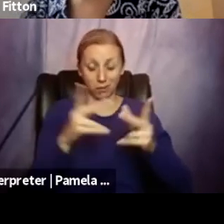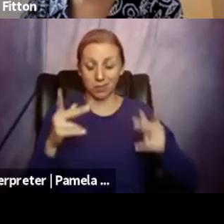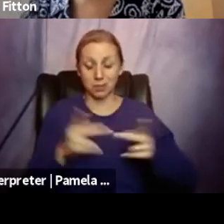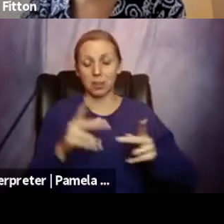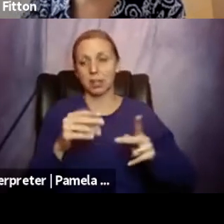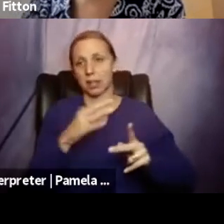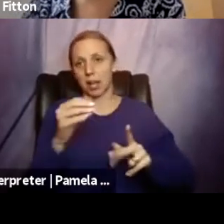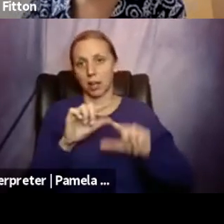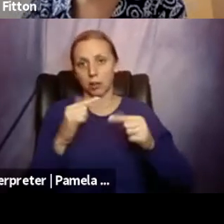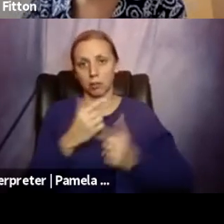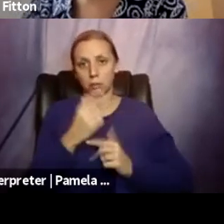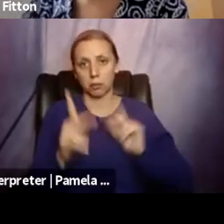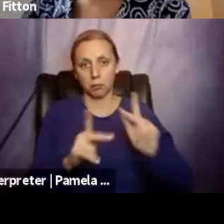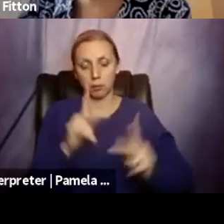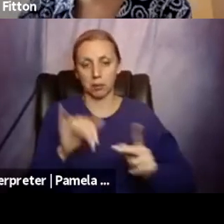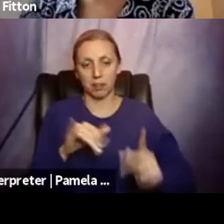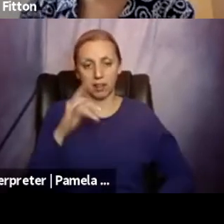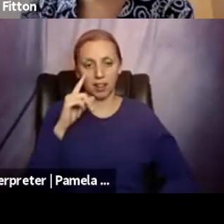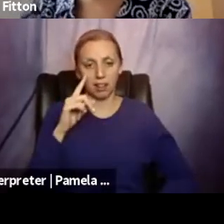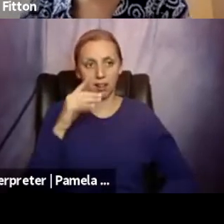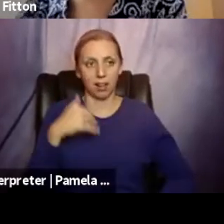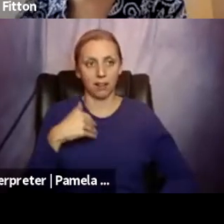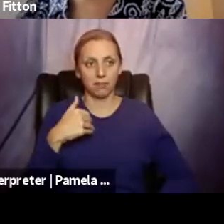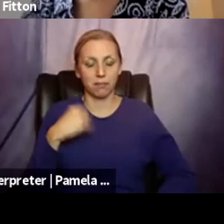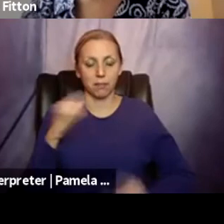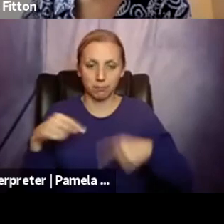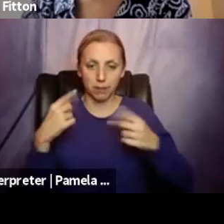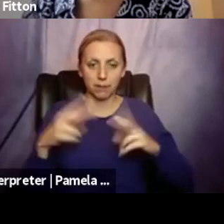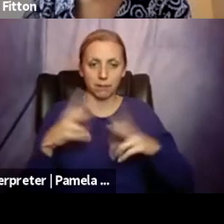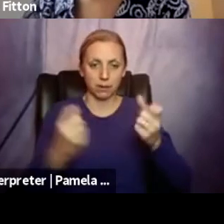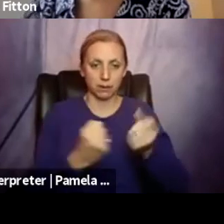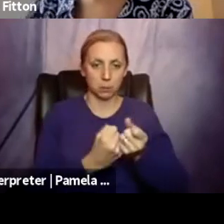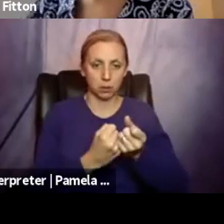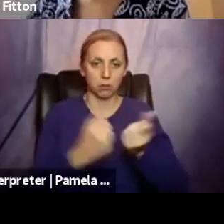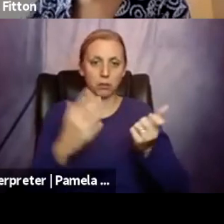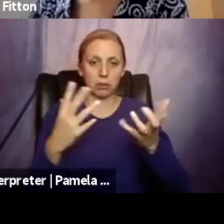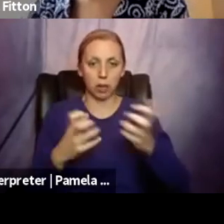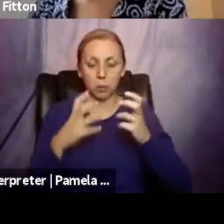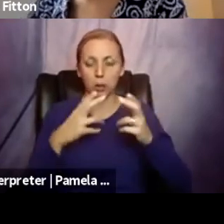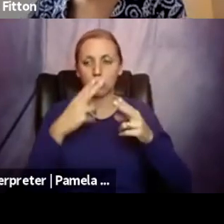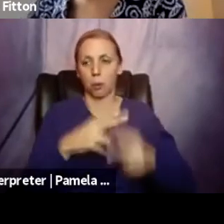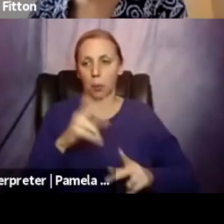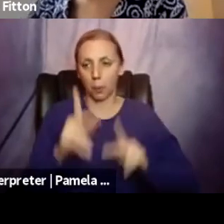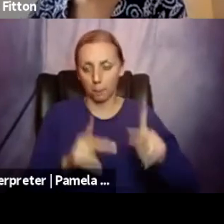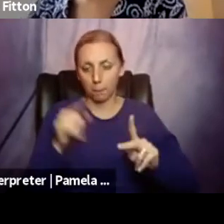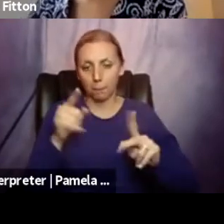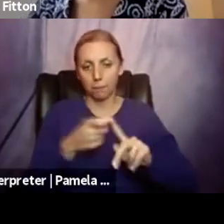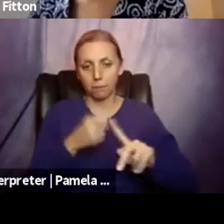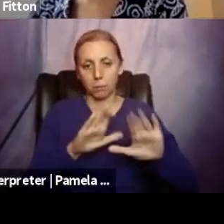of humans who I think have been very supportive. So just want to give them a shout out and encourage folks in the